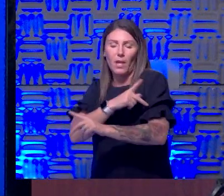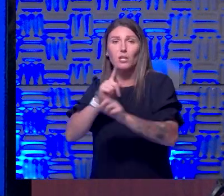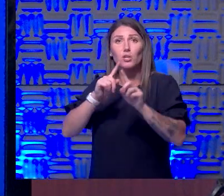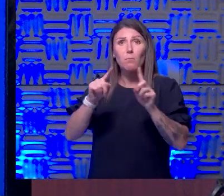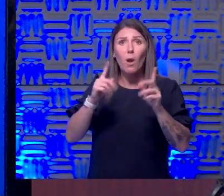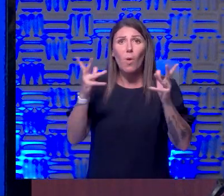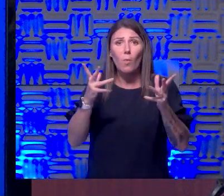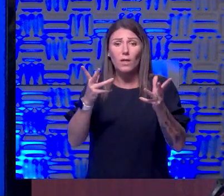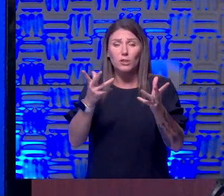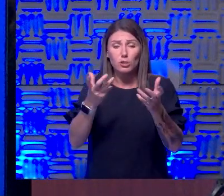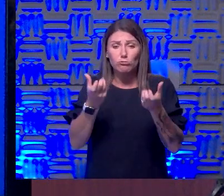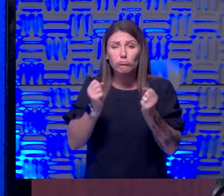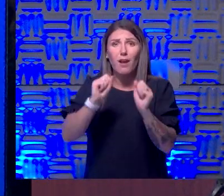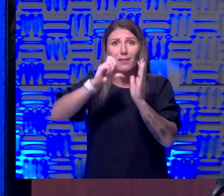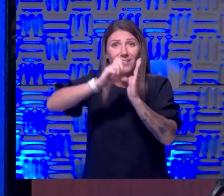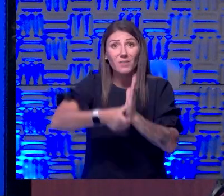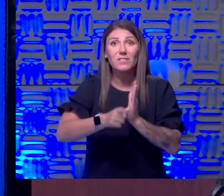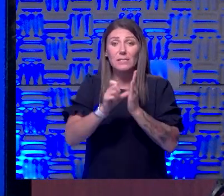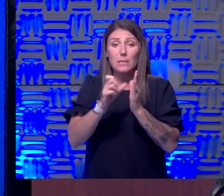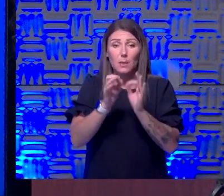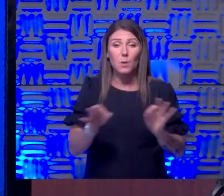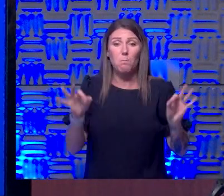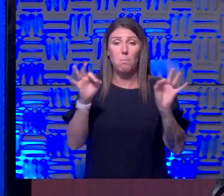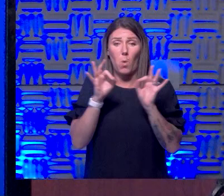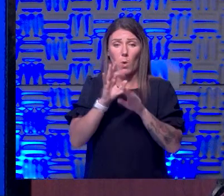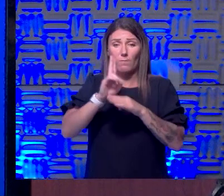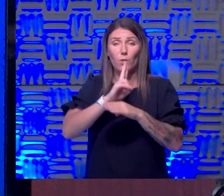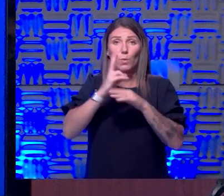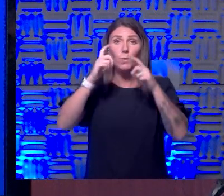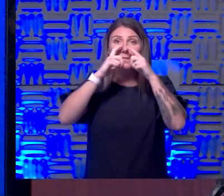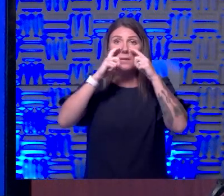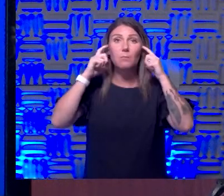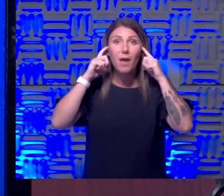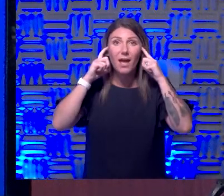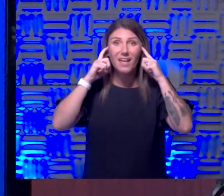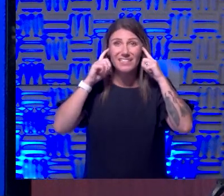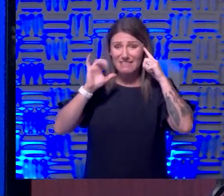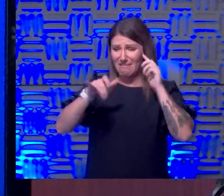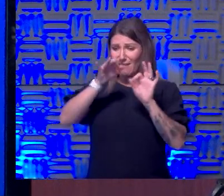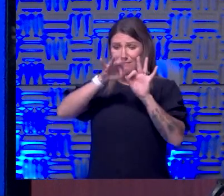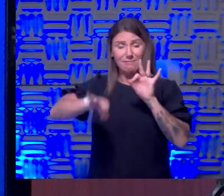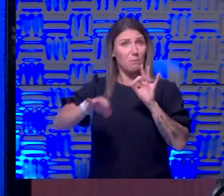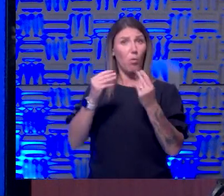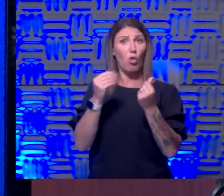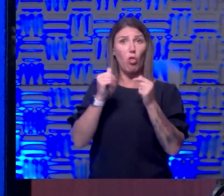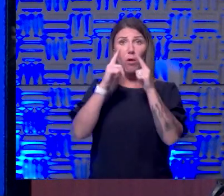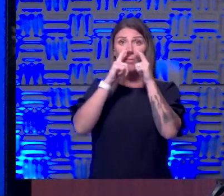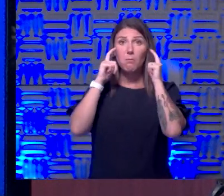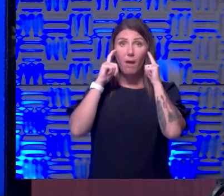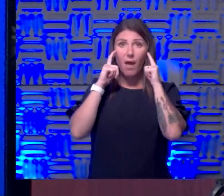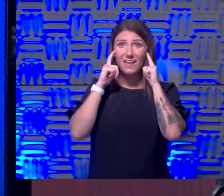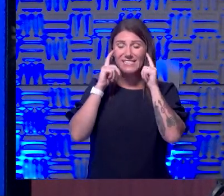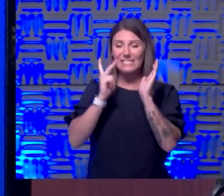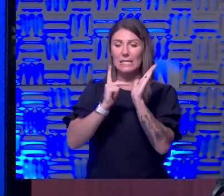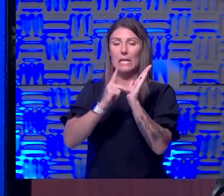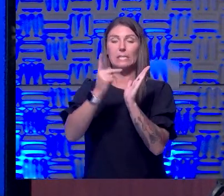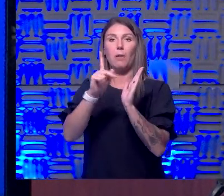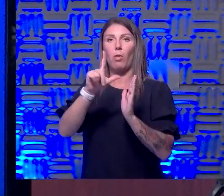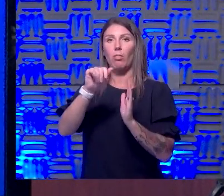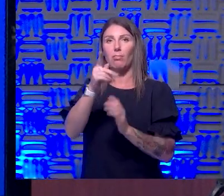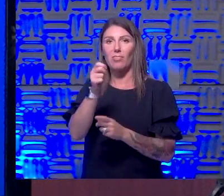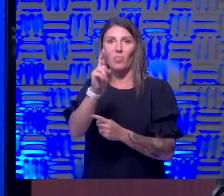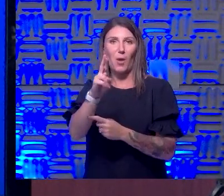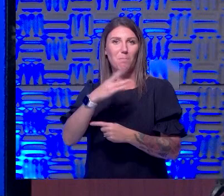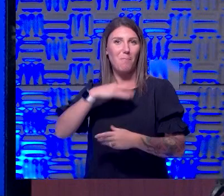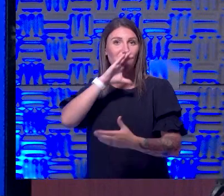we want to try and emphasize to everybody is the importance of wearing the masks. These sort of simple cloth masks, which are double layer,